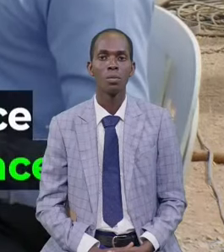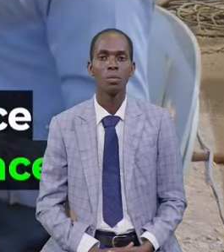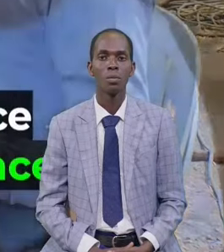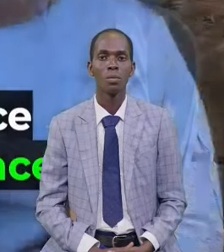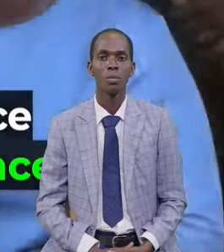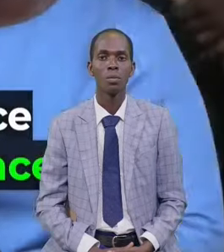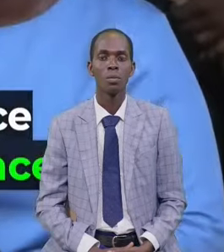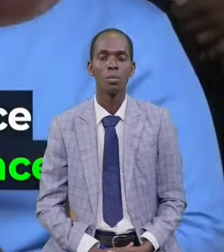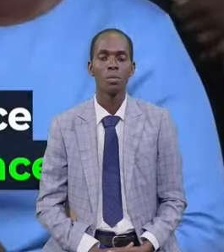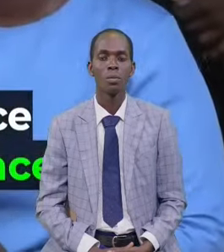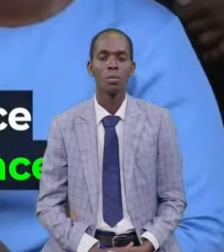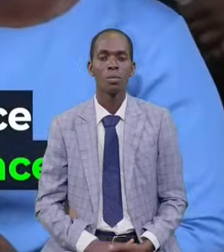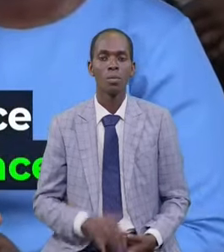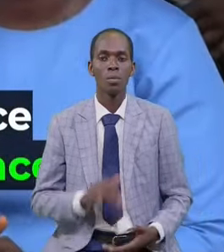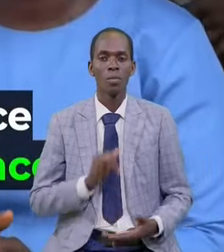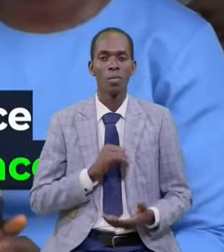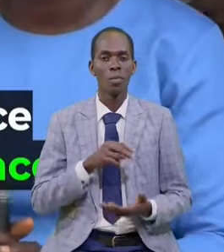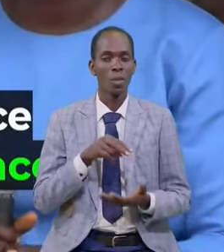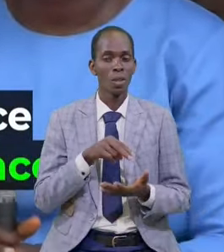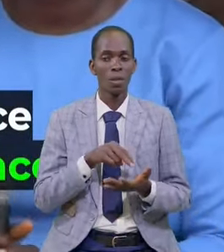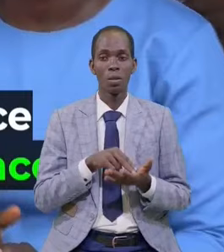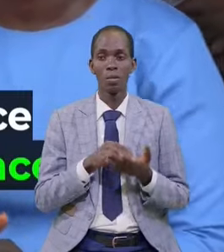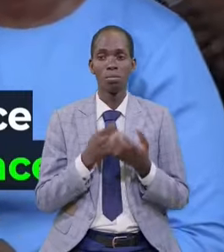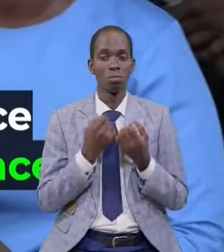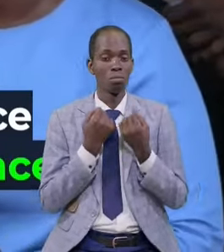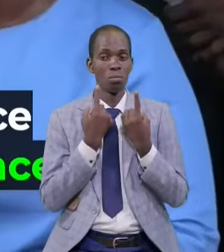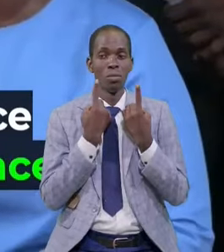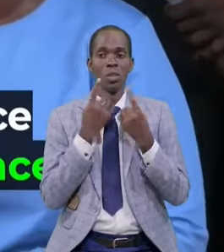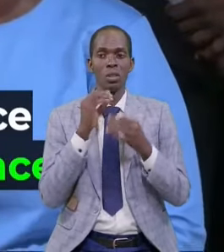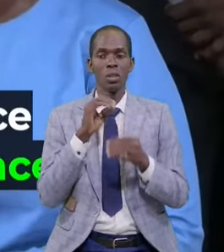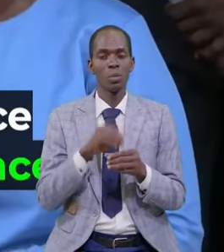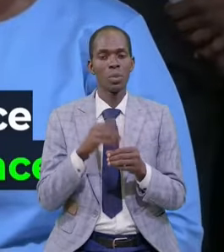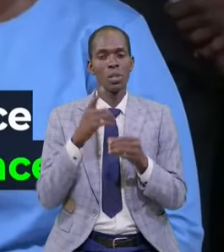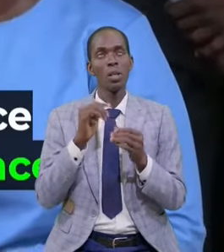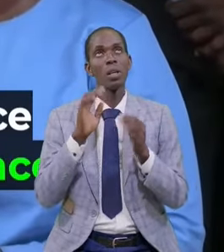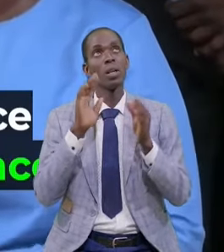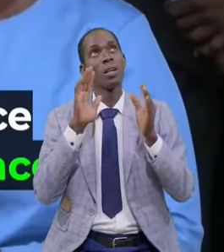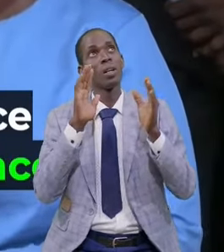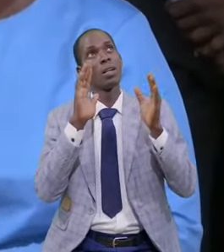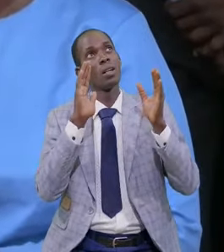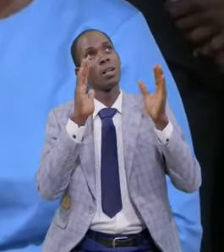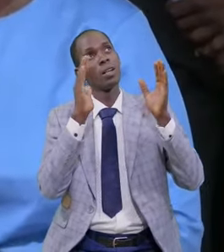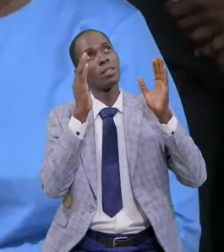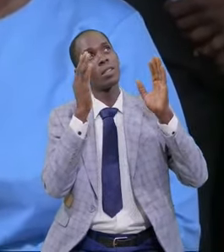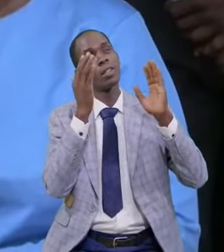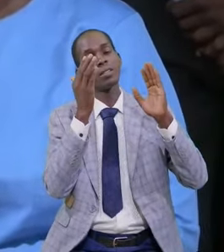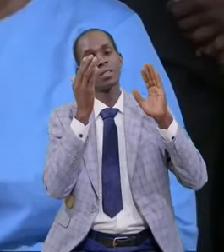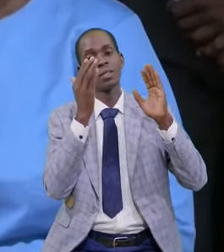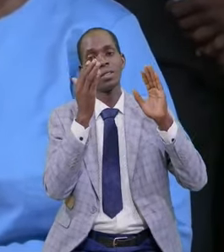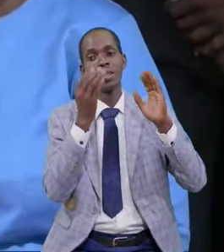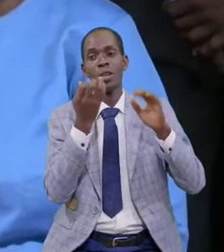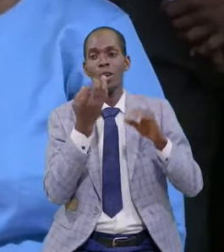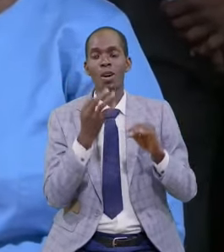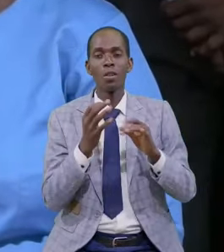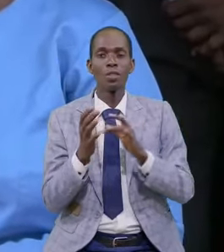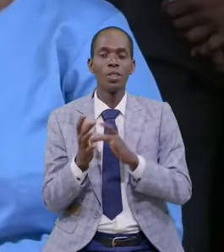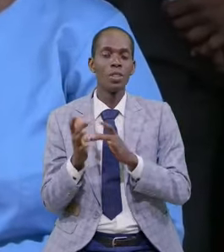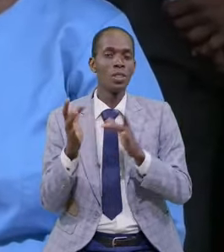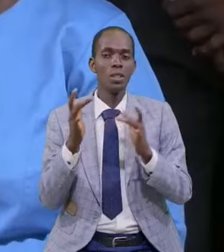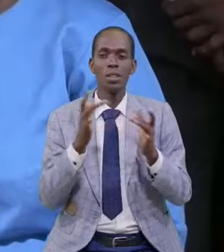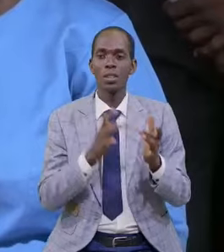I stand amazed in the presence of